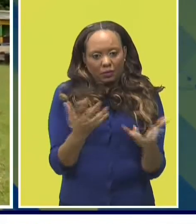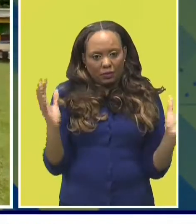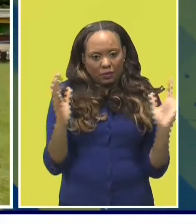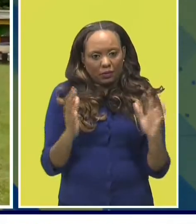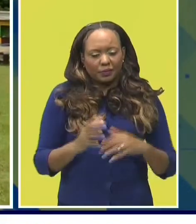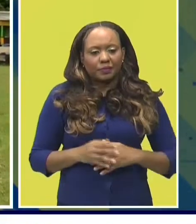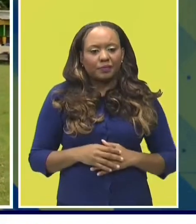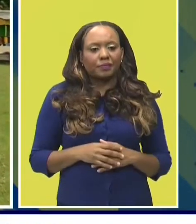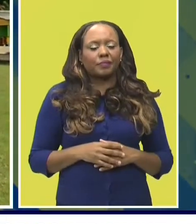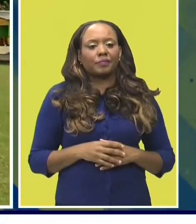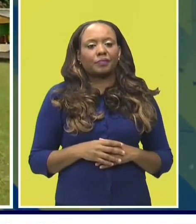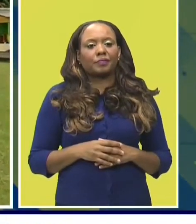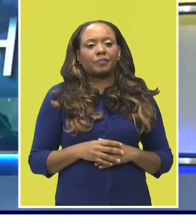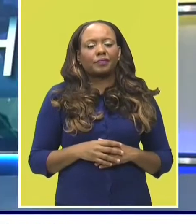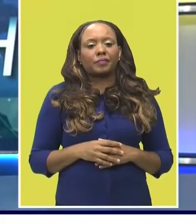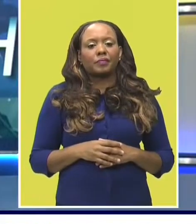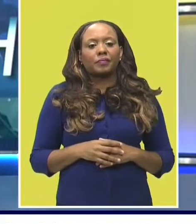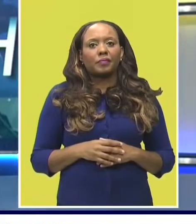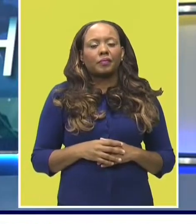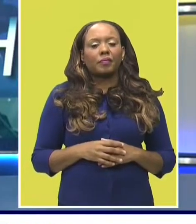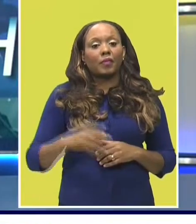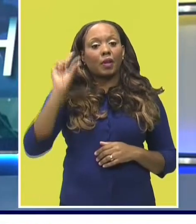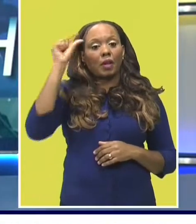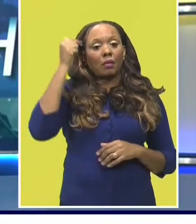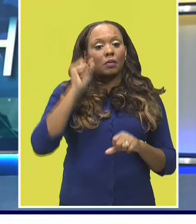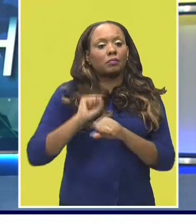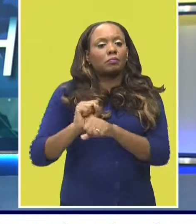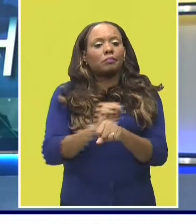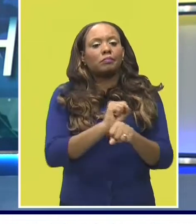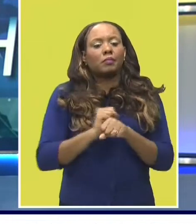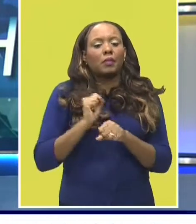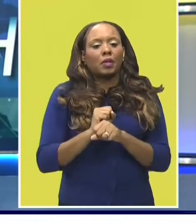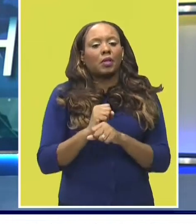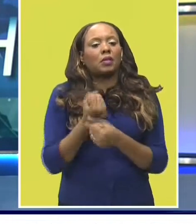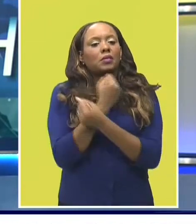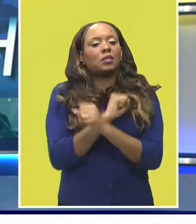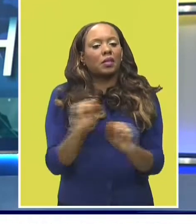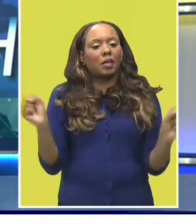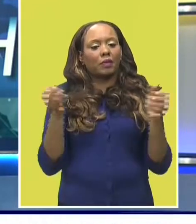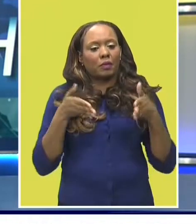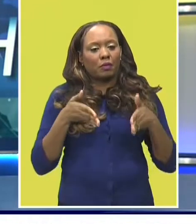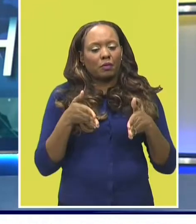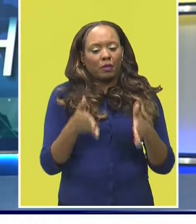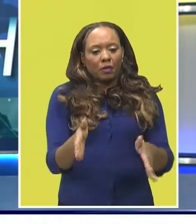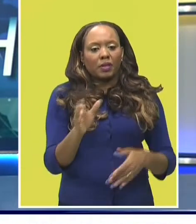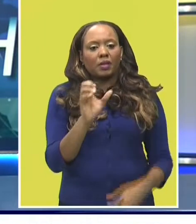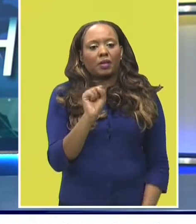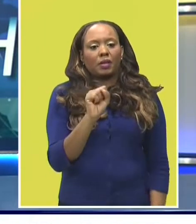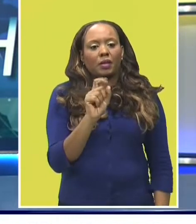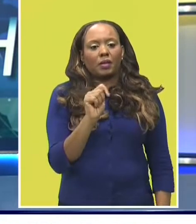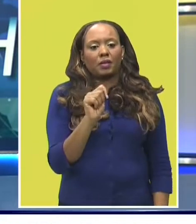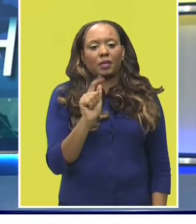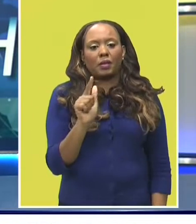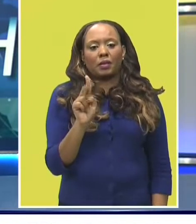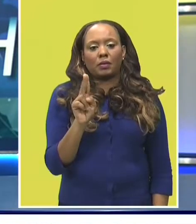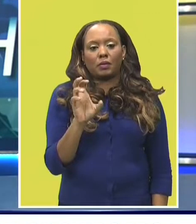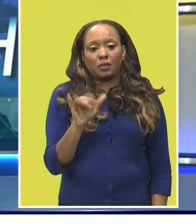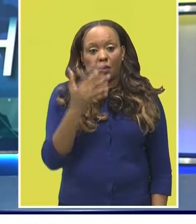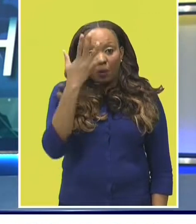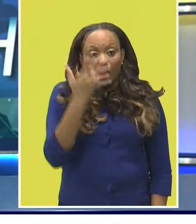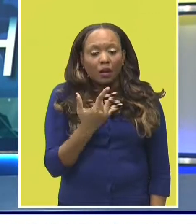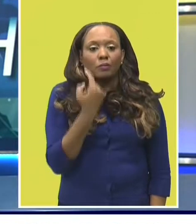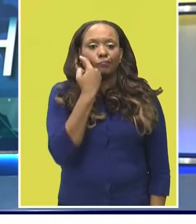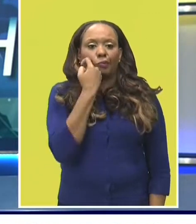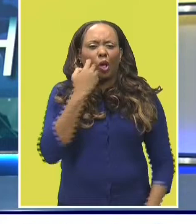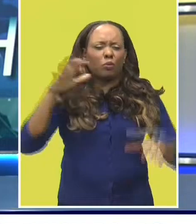Griffith, CBC News. Government is working to ensure the safety of the road infrastructure in St. Lucie following